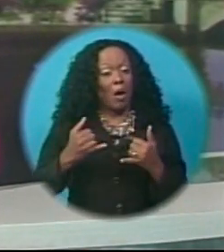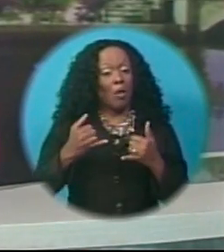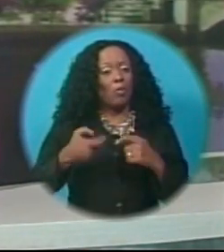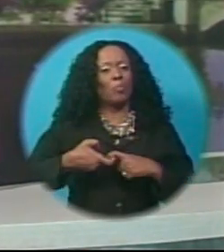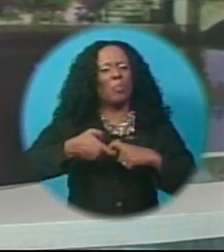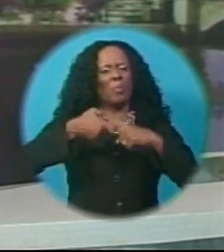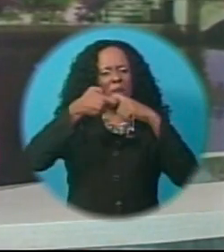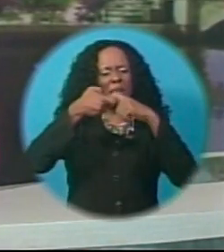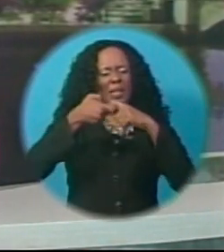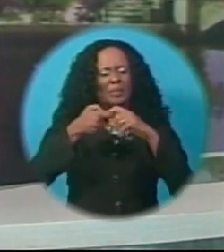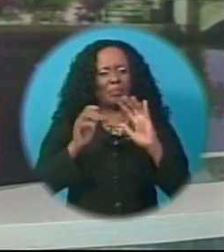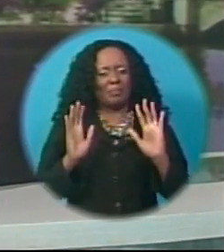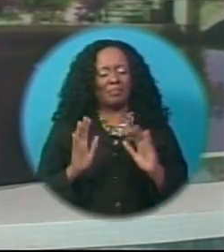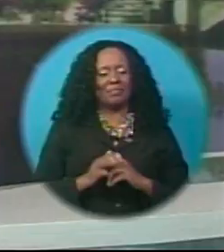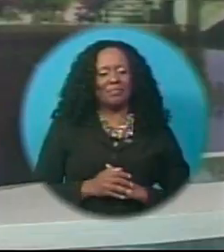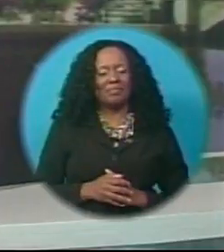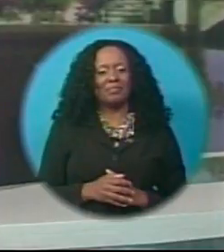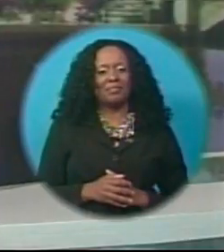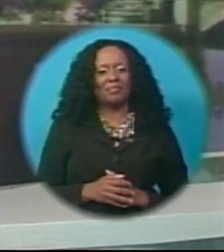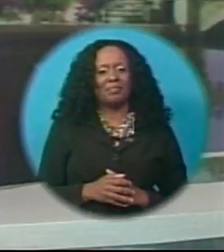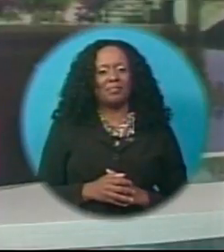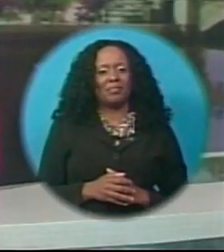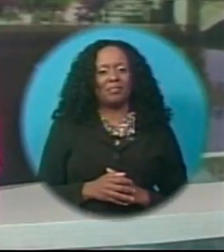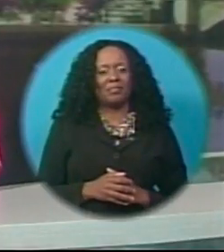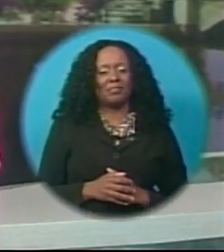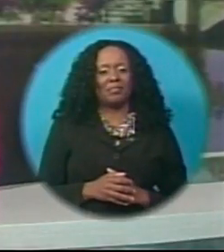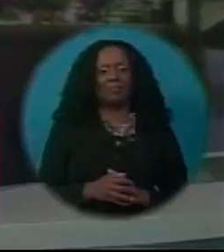headlines across the region. Stay with us.